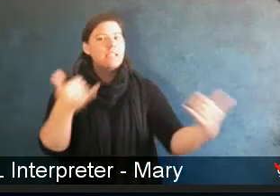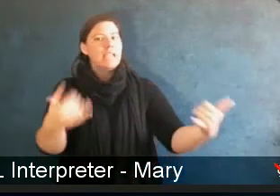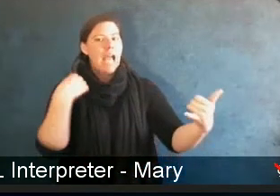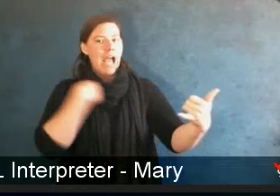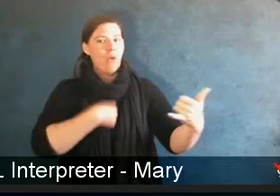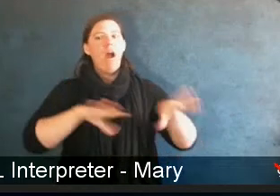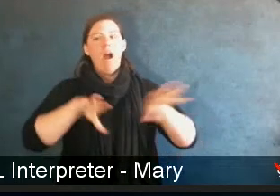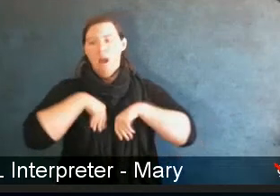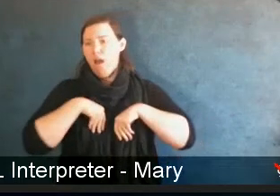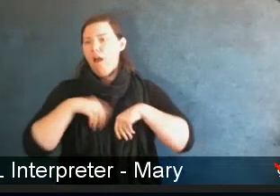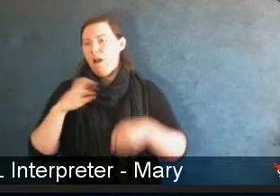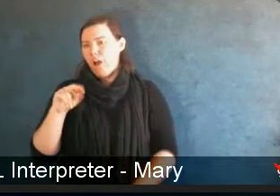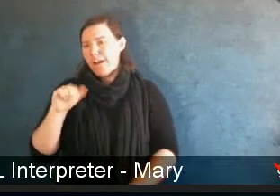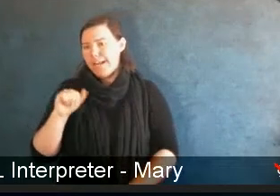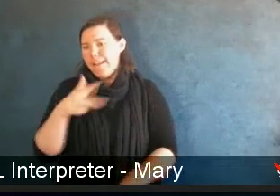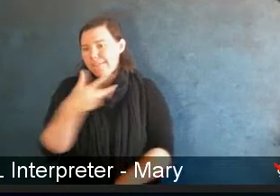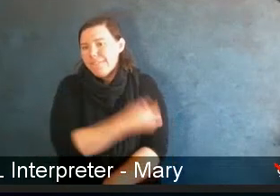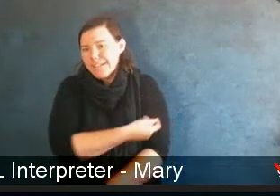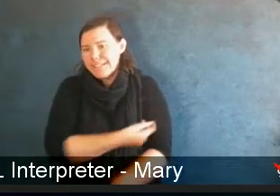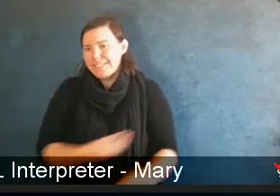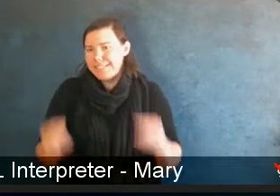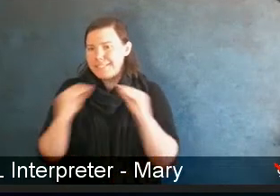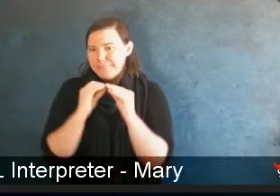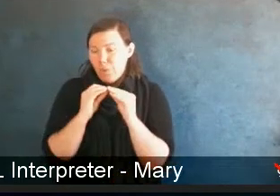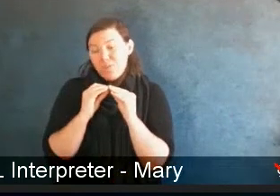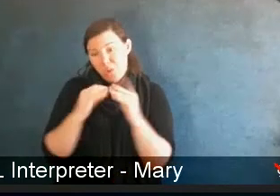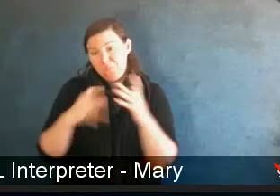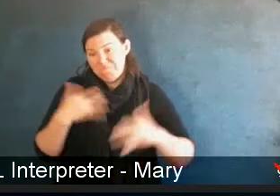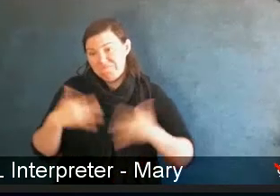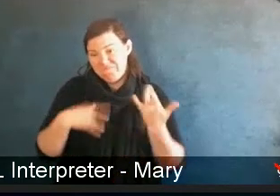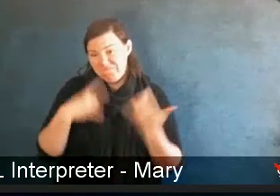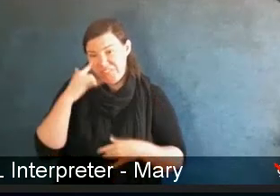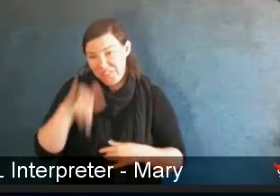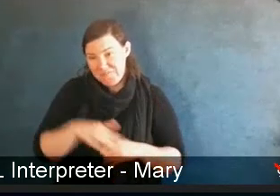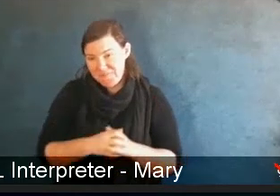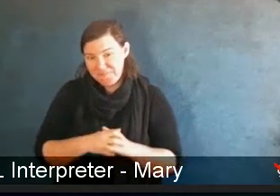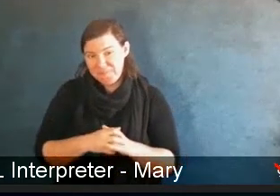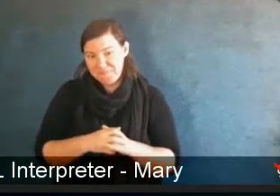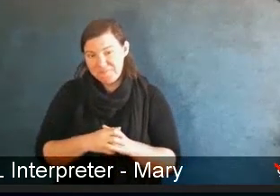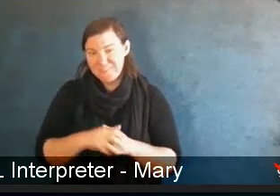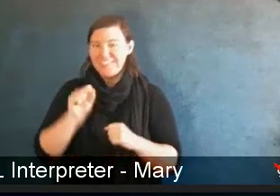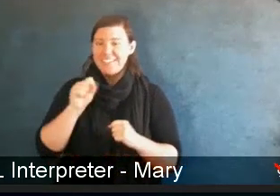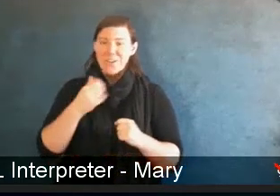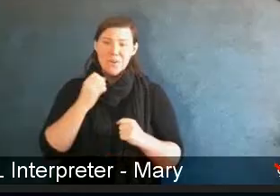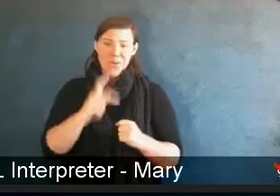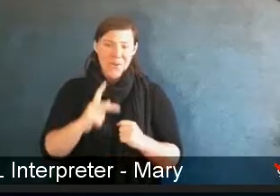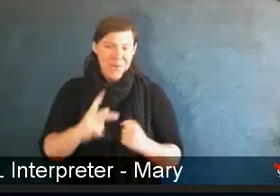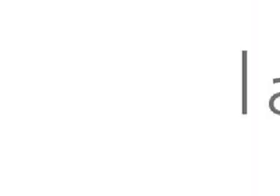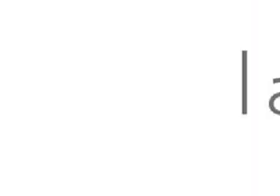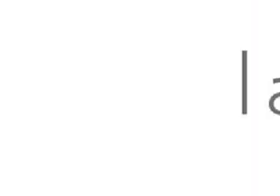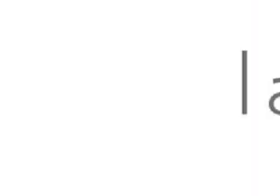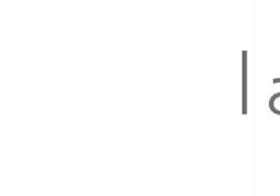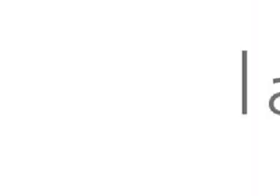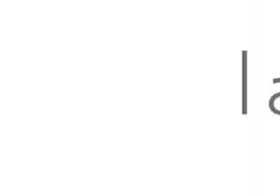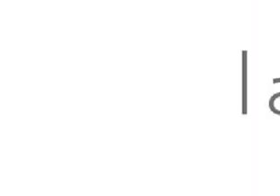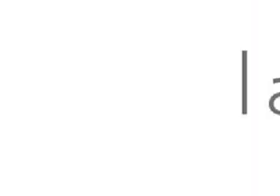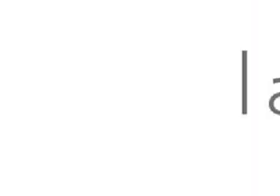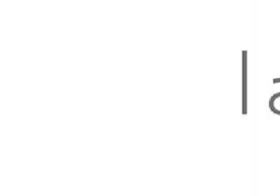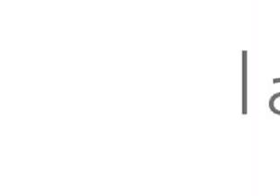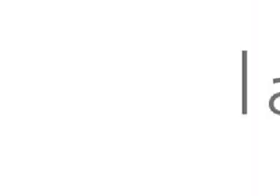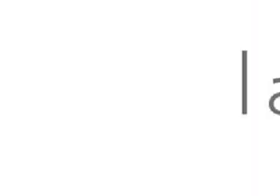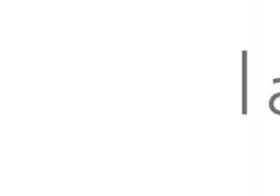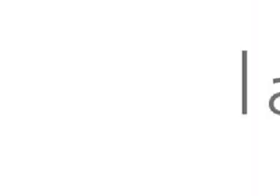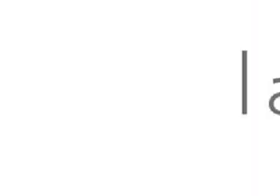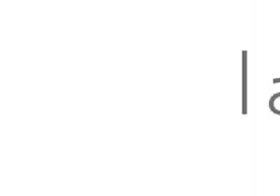Melody, Gavin, Jim, our ASL interpreters, you folks have been fantastic. Thank you so much for coming. I also want to thank Laird Norton